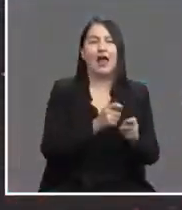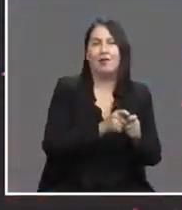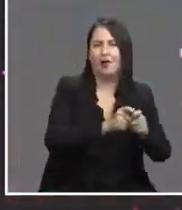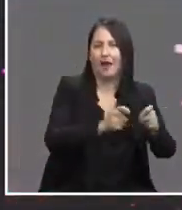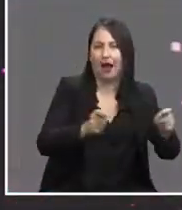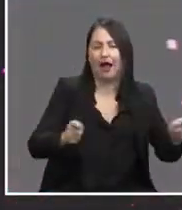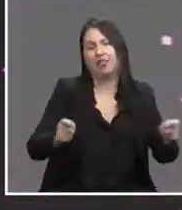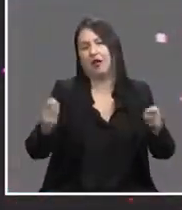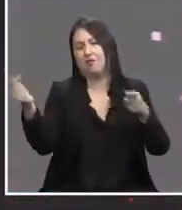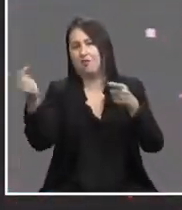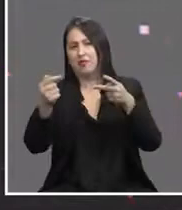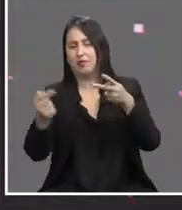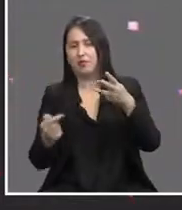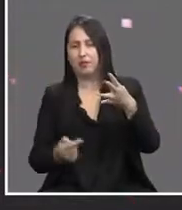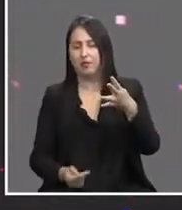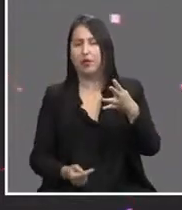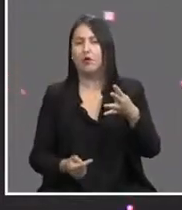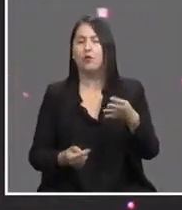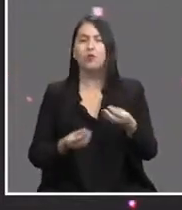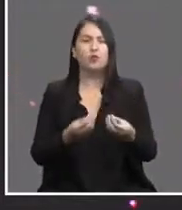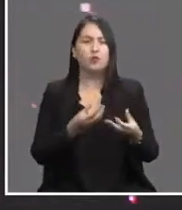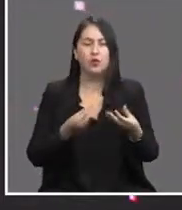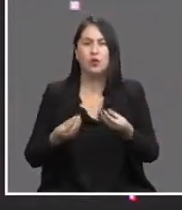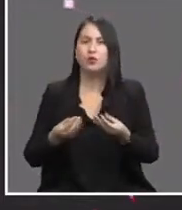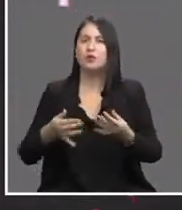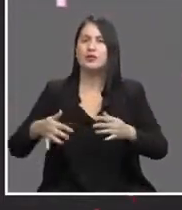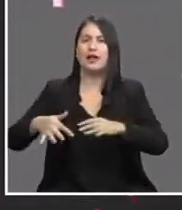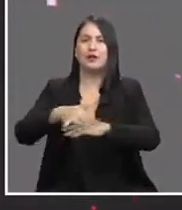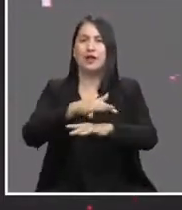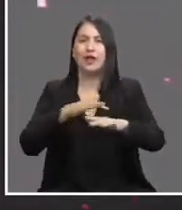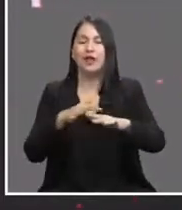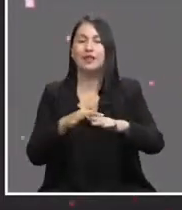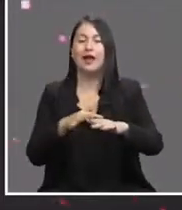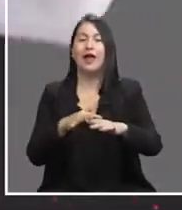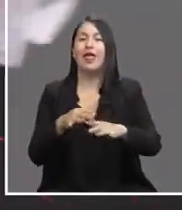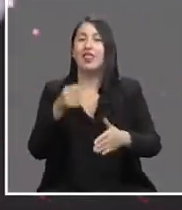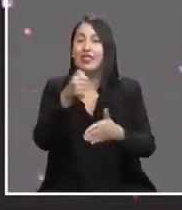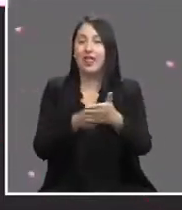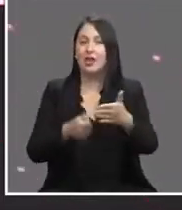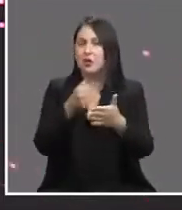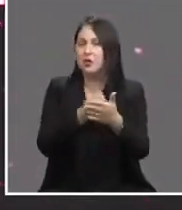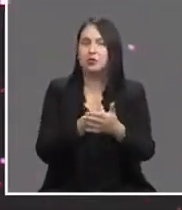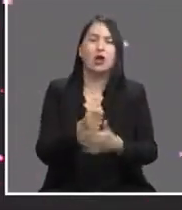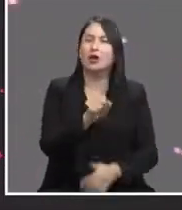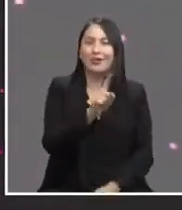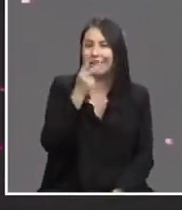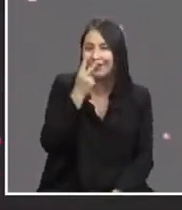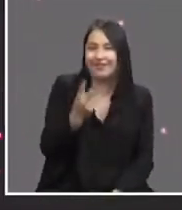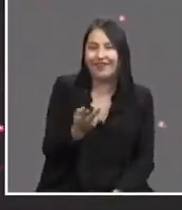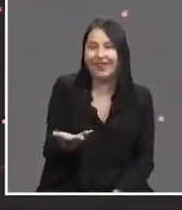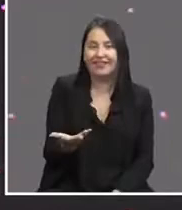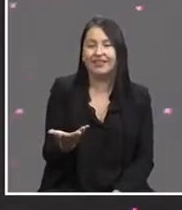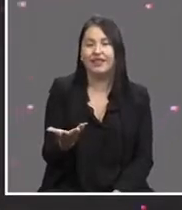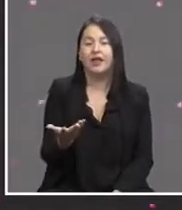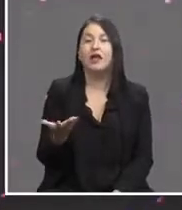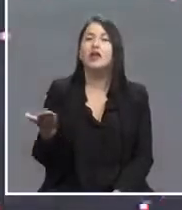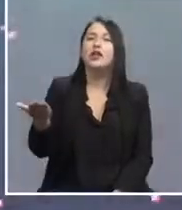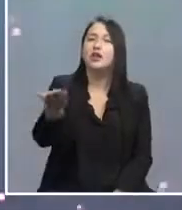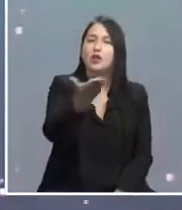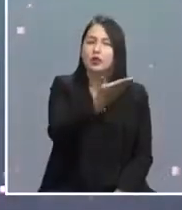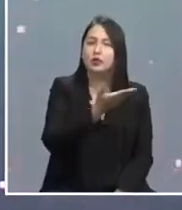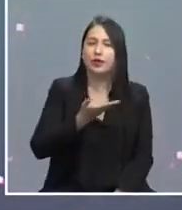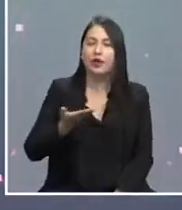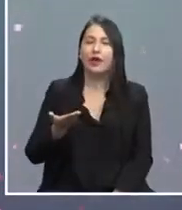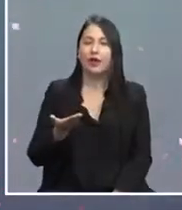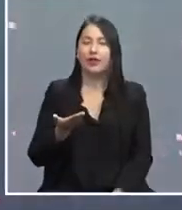of fightings that are not seen, that you, the public audience, that